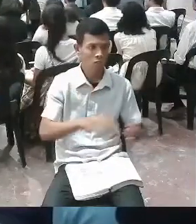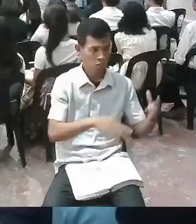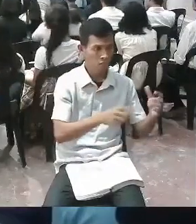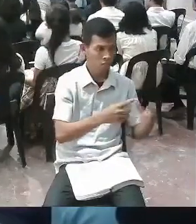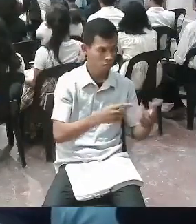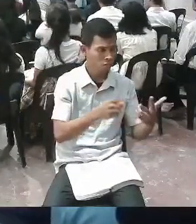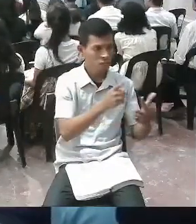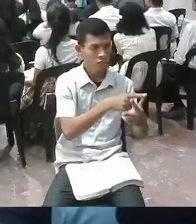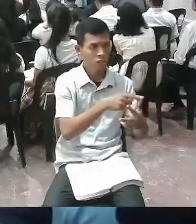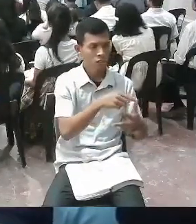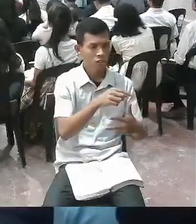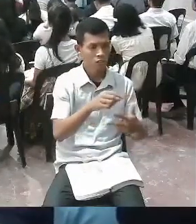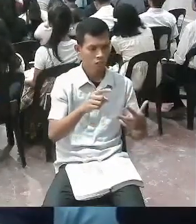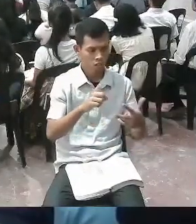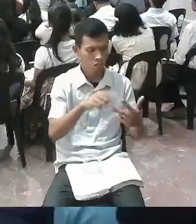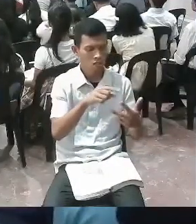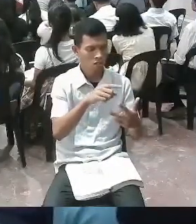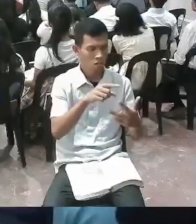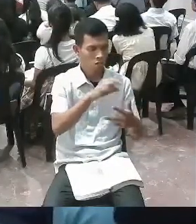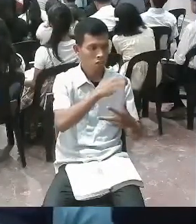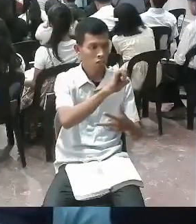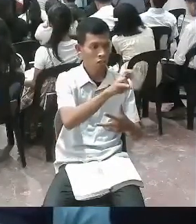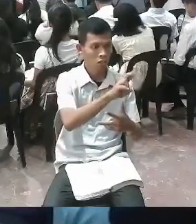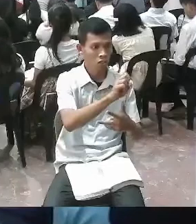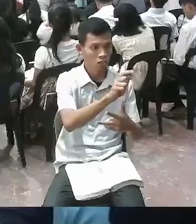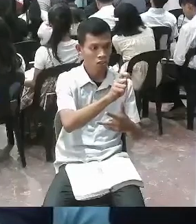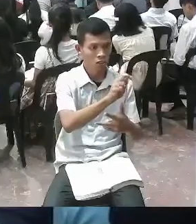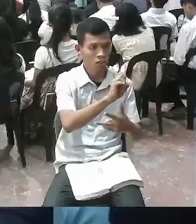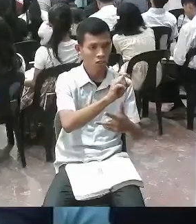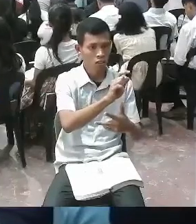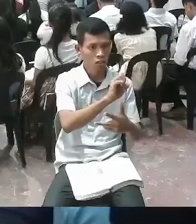Sanctification or justification's first.